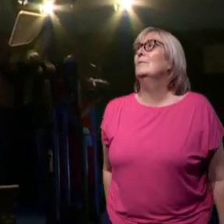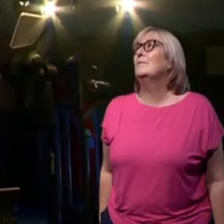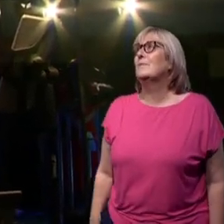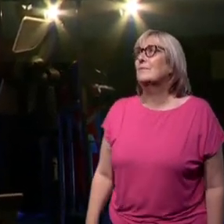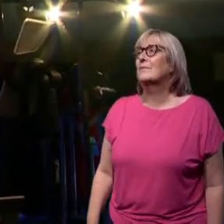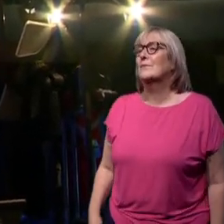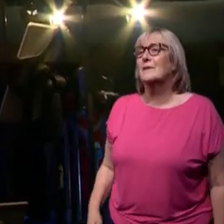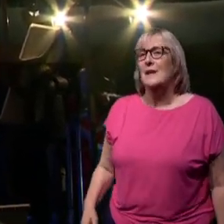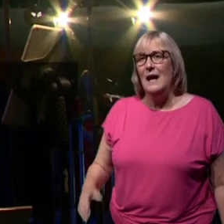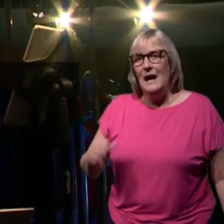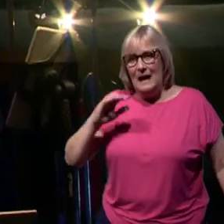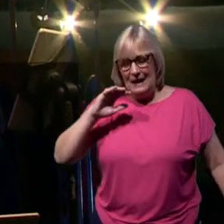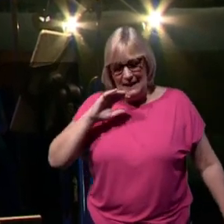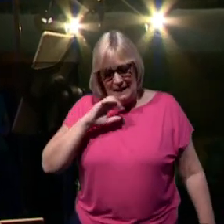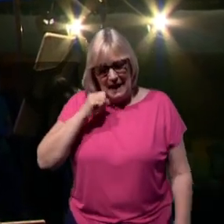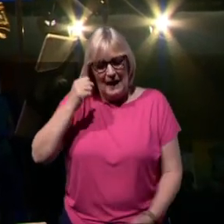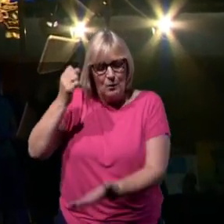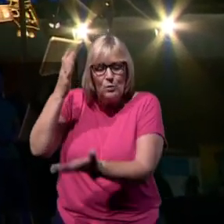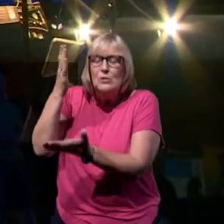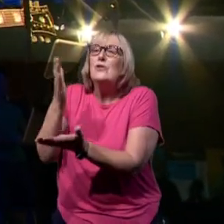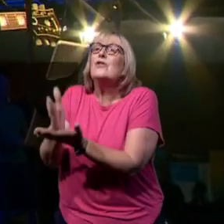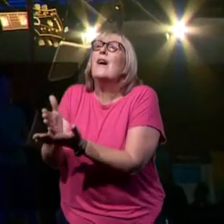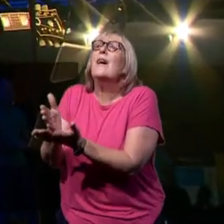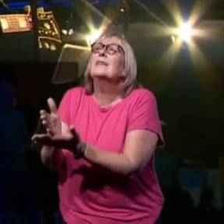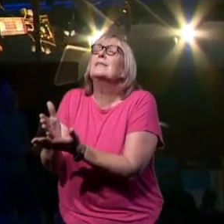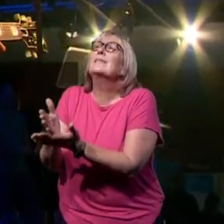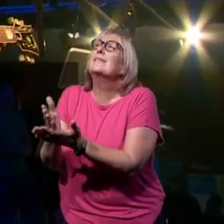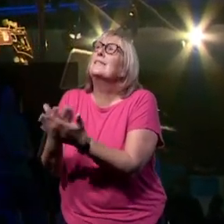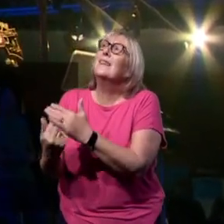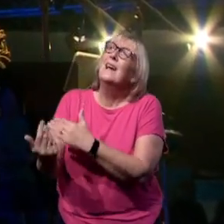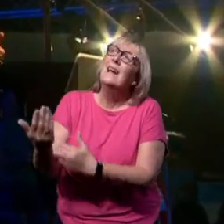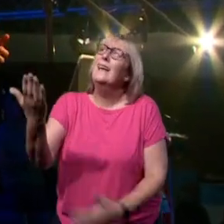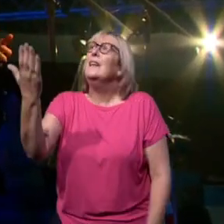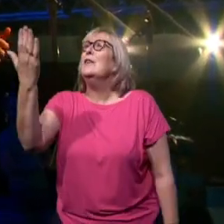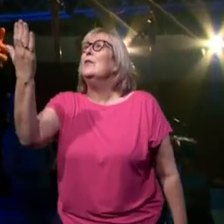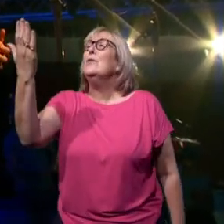alone, and I will trust.